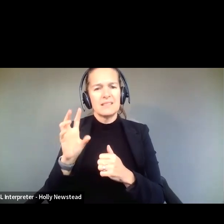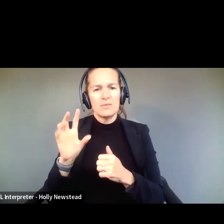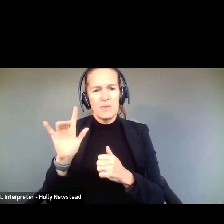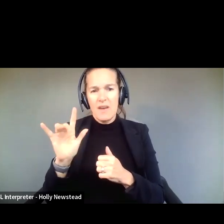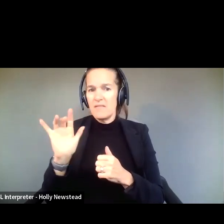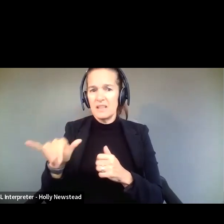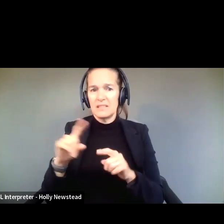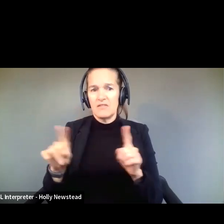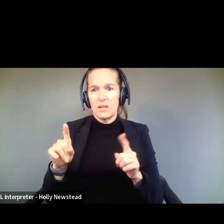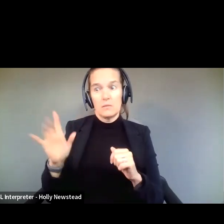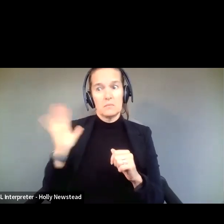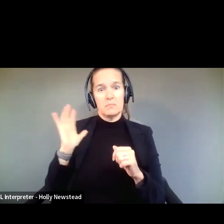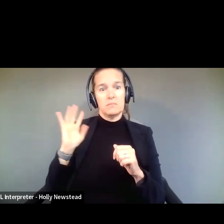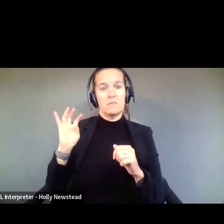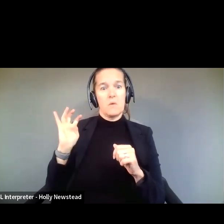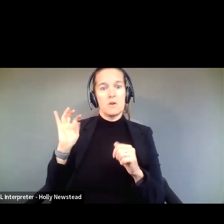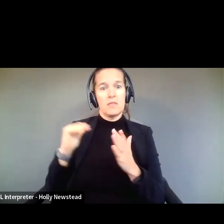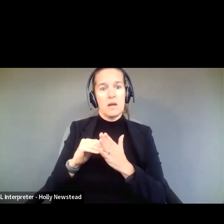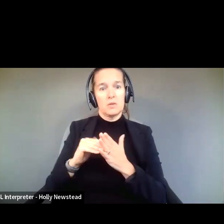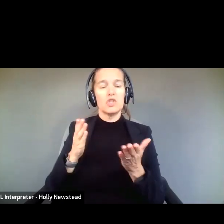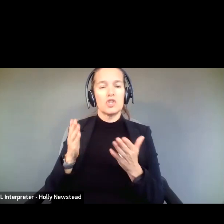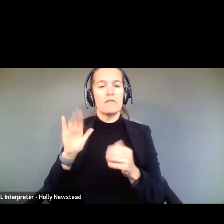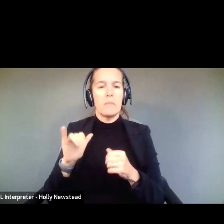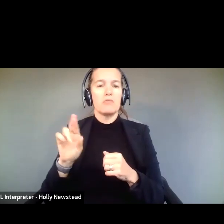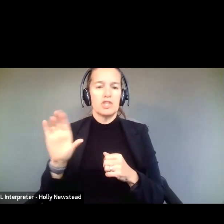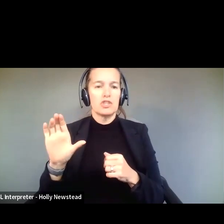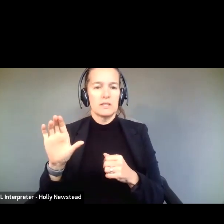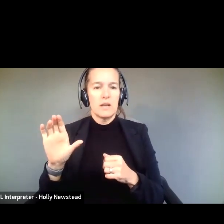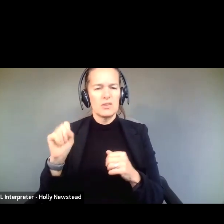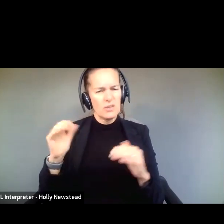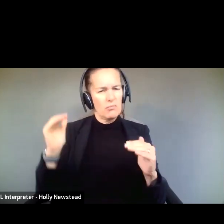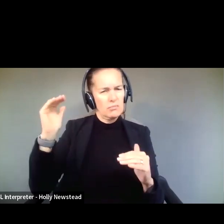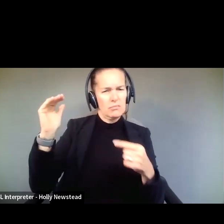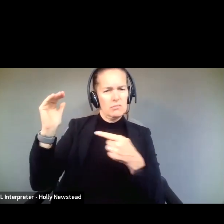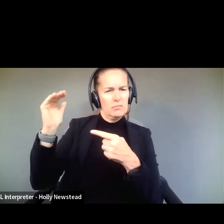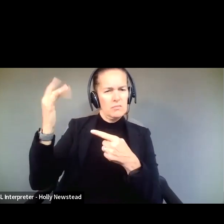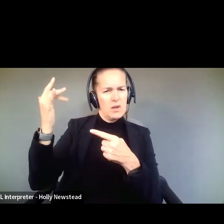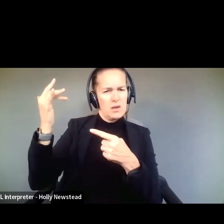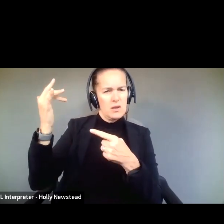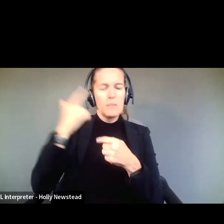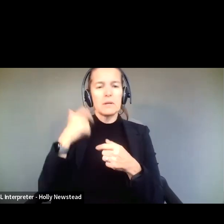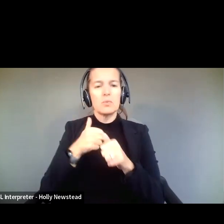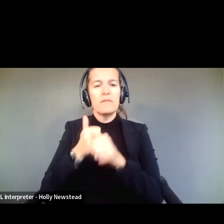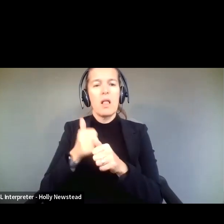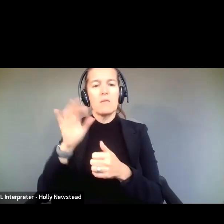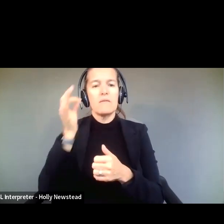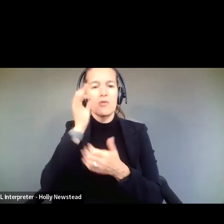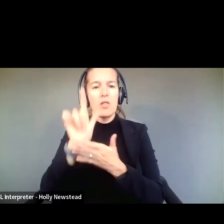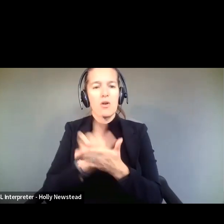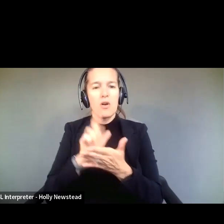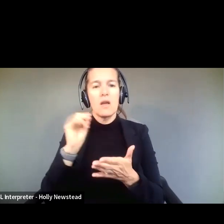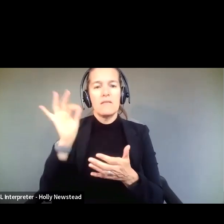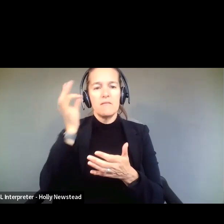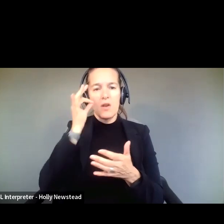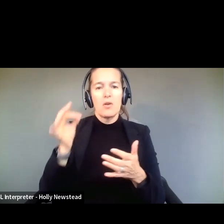hearing so far, around 400,000 who are served by regional centers. That's because we follow federal law and federal